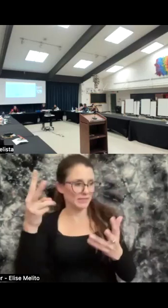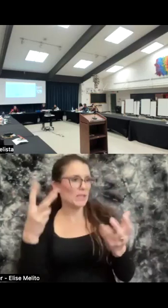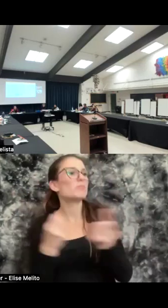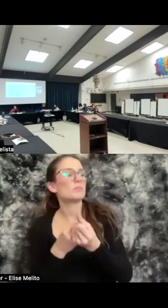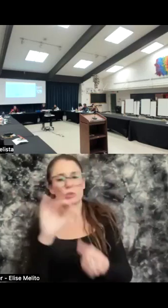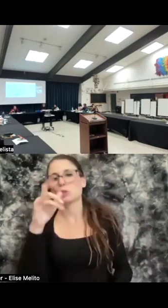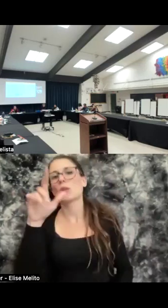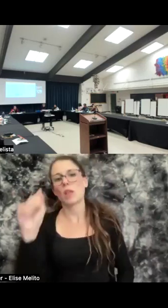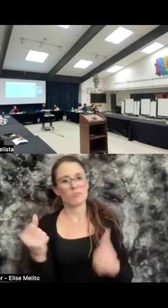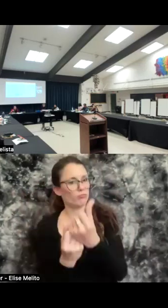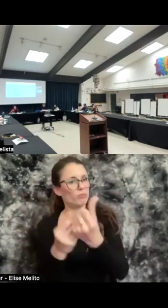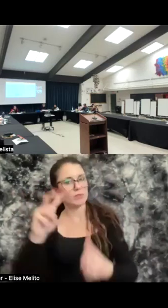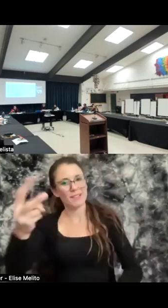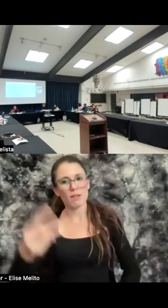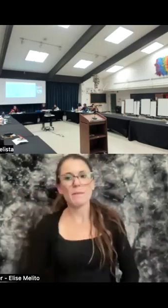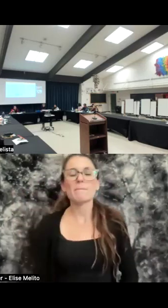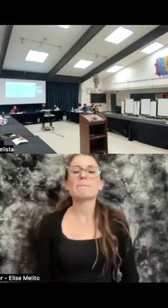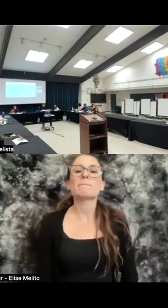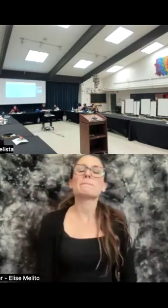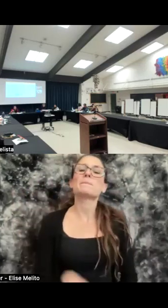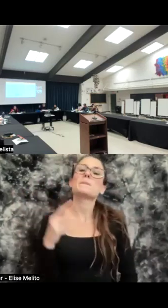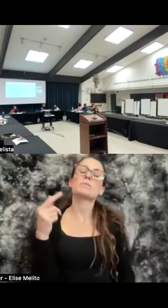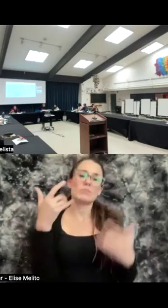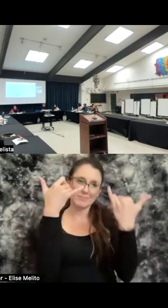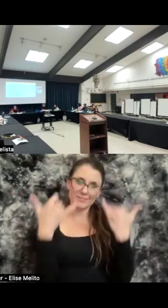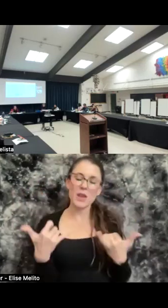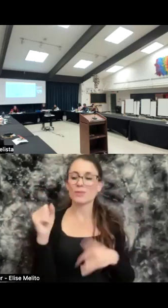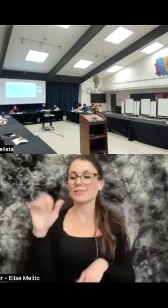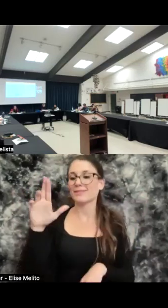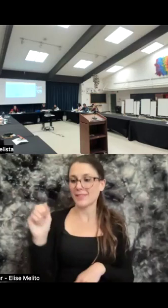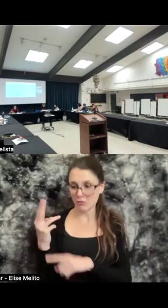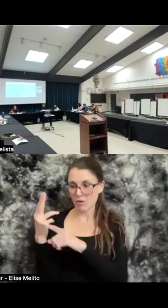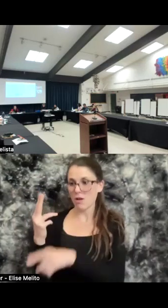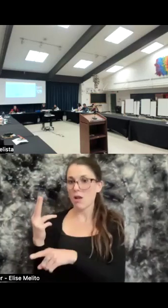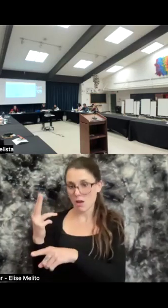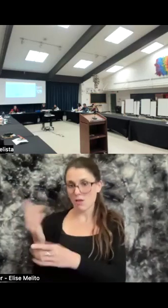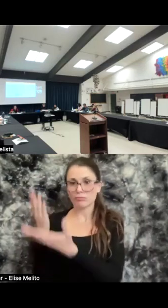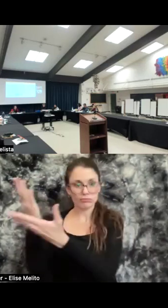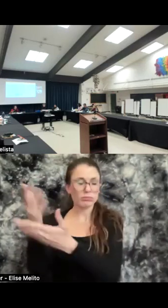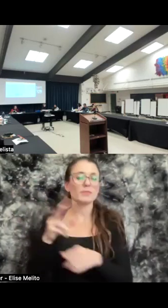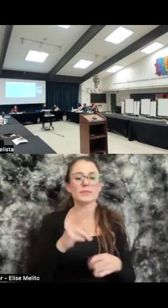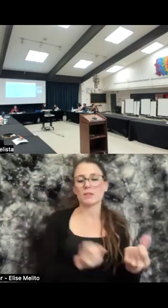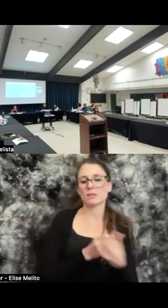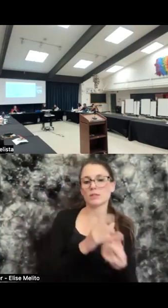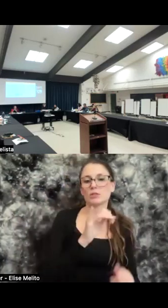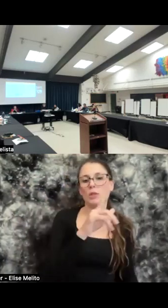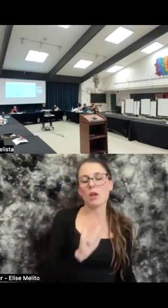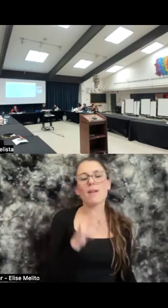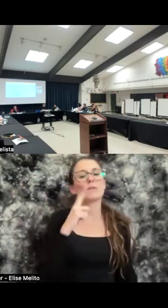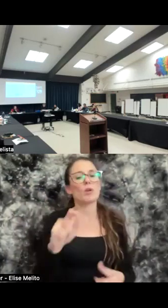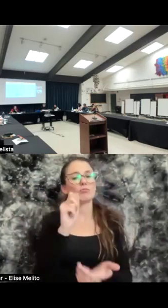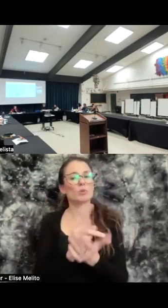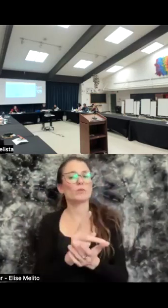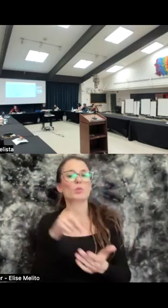Julia seconds the motion. It has been moved by Sarah and seconded by Julia to approve the